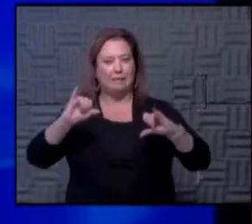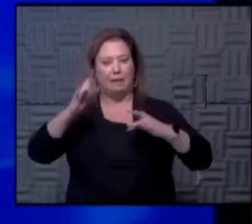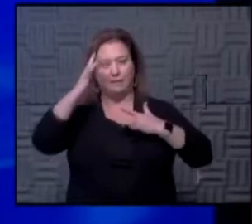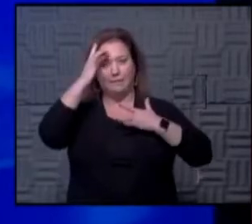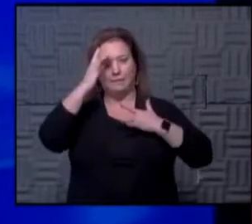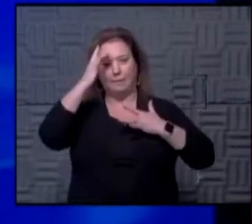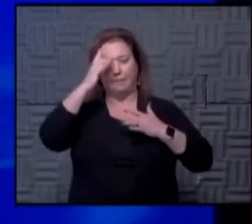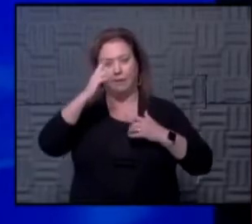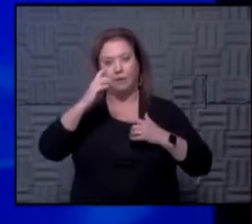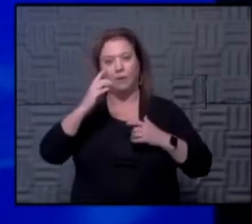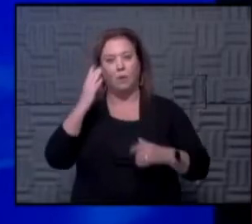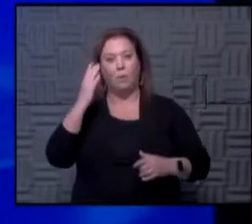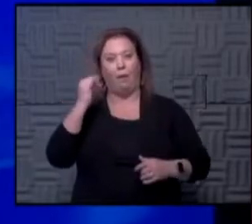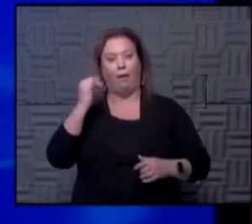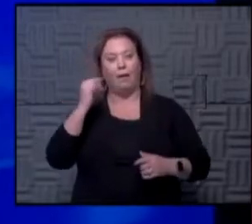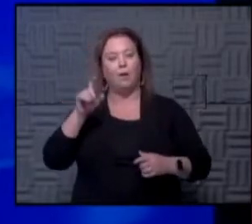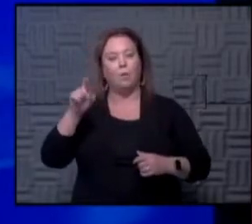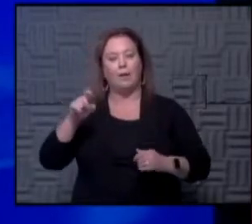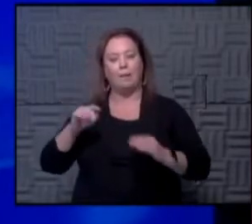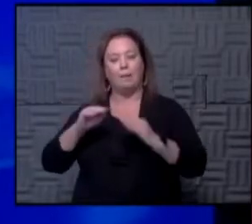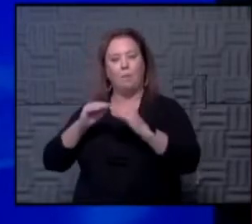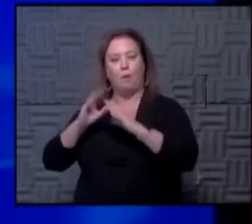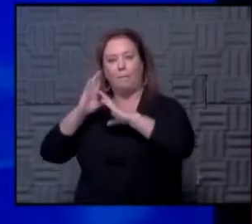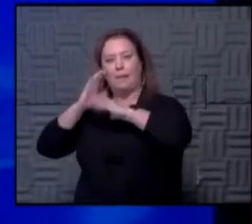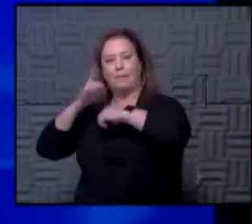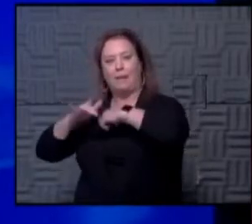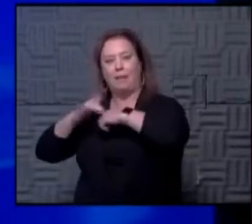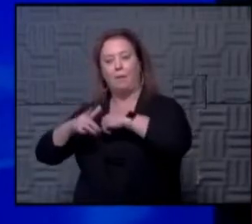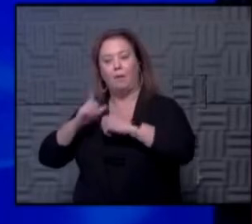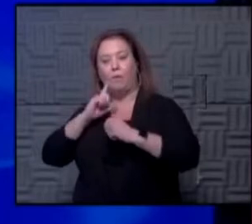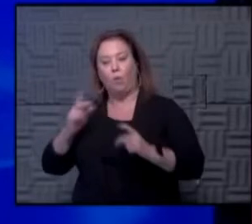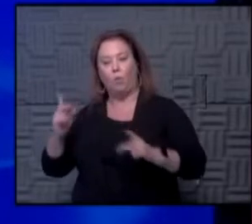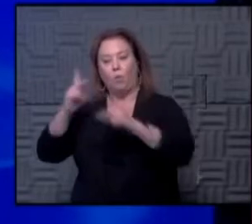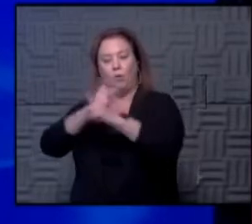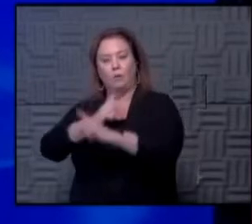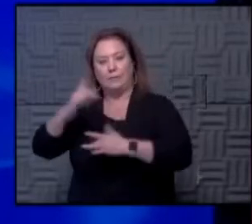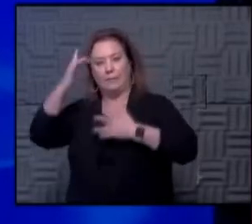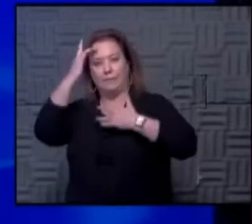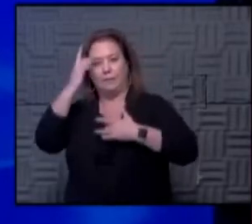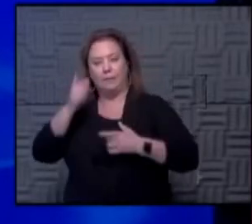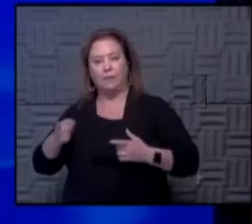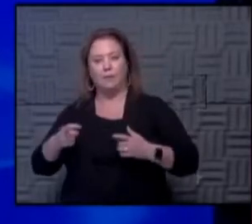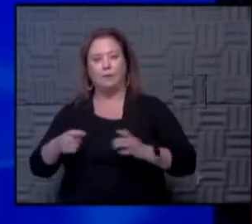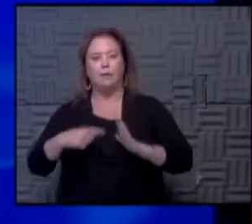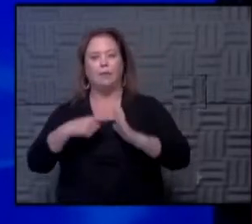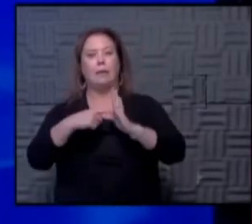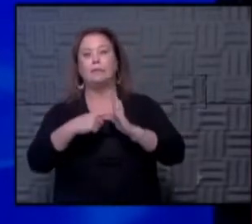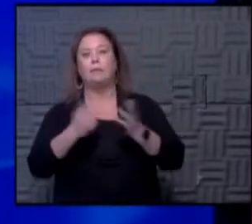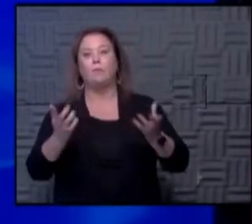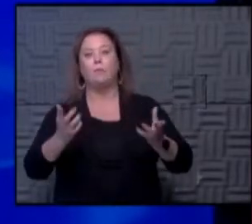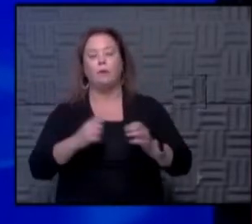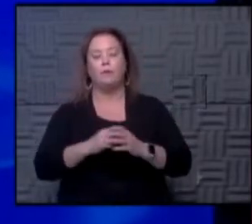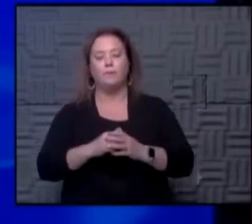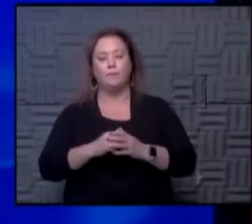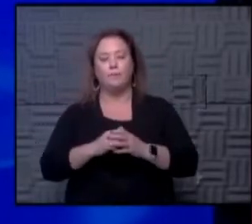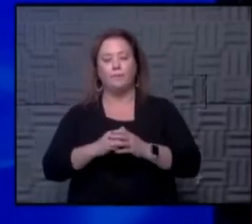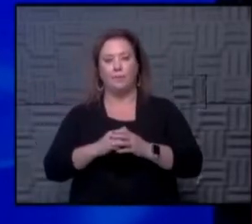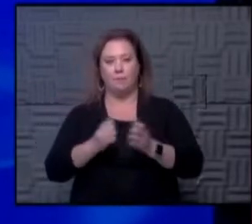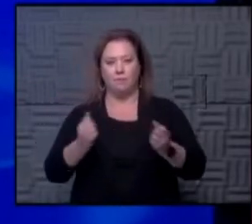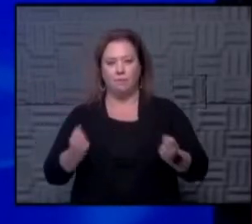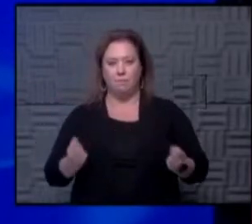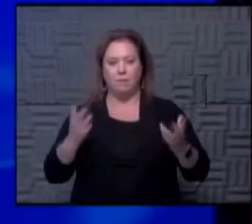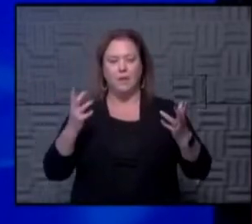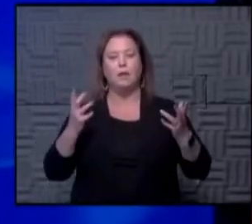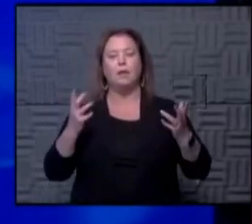symptoms, because we need to do so to make room for those who have worse symptoms. And so an example of what I mean by that is there are